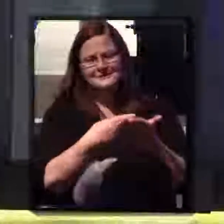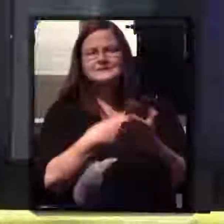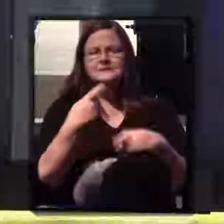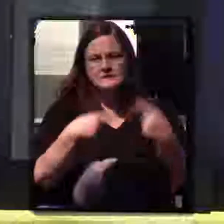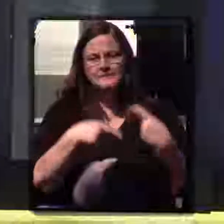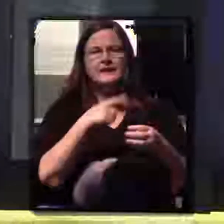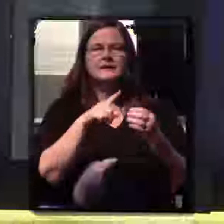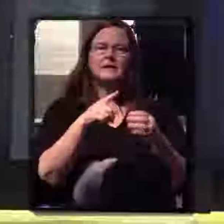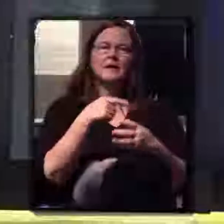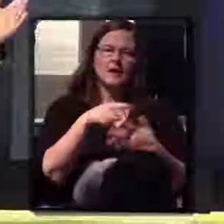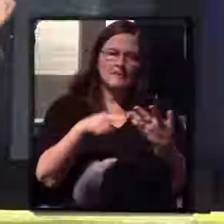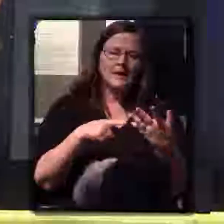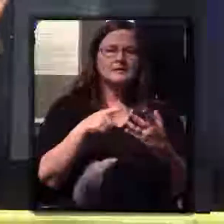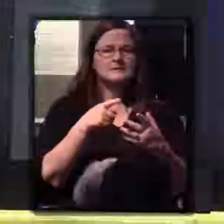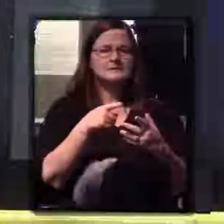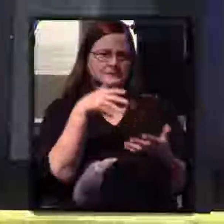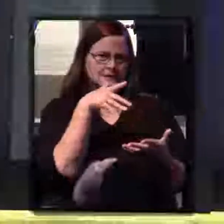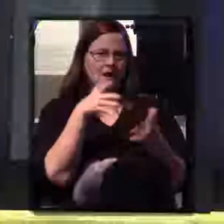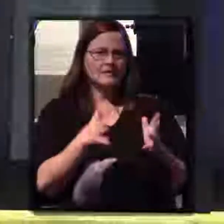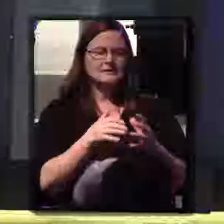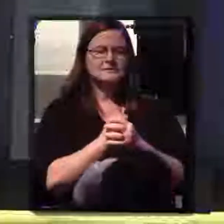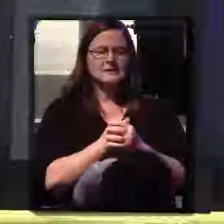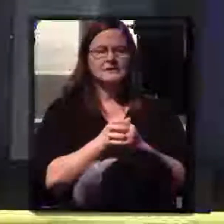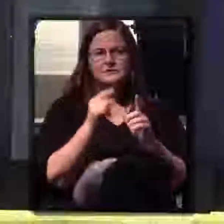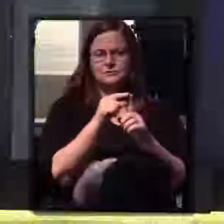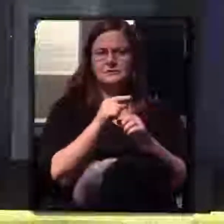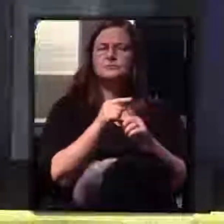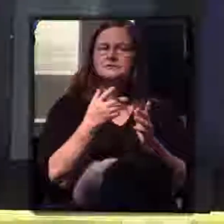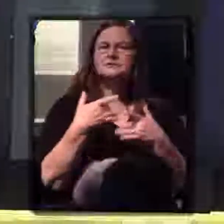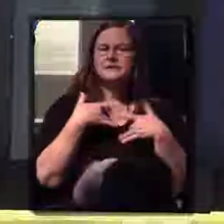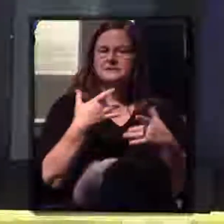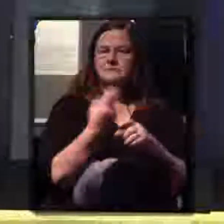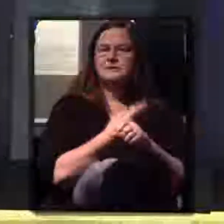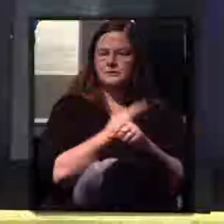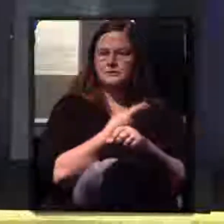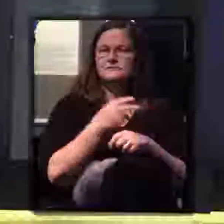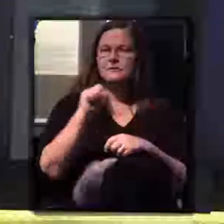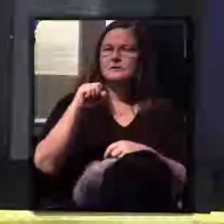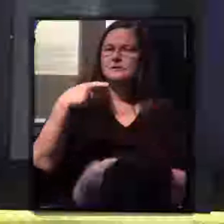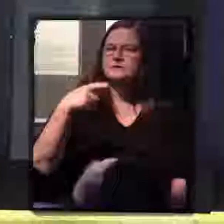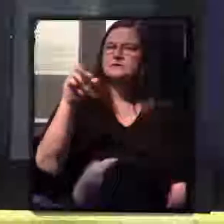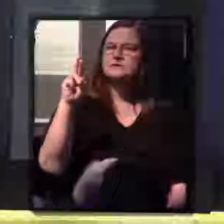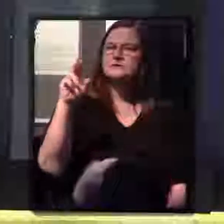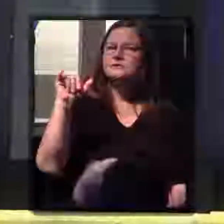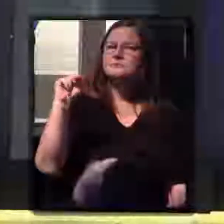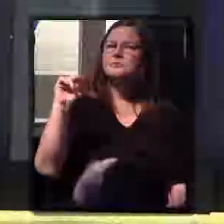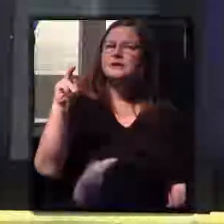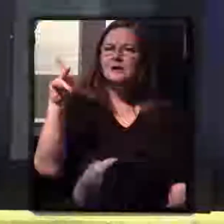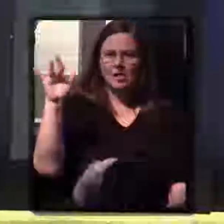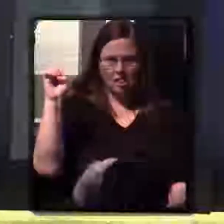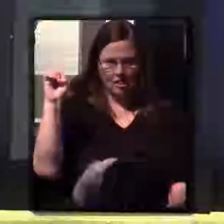And there's a debate among scholars whether this word, which is typically used in the Torah